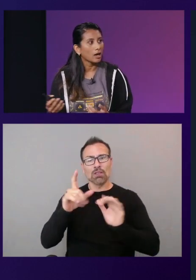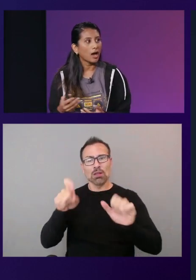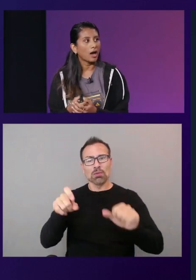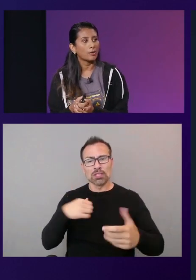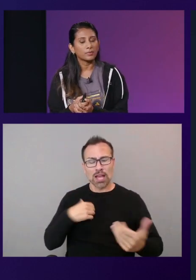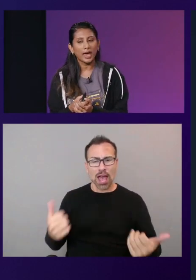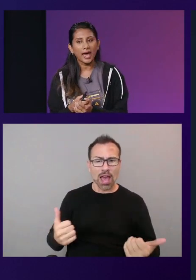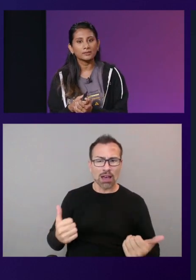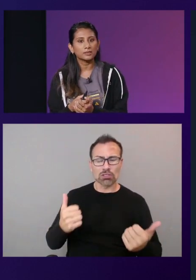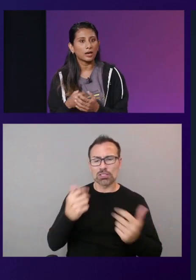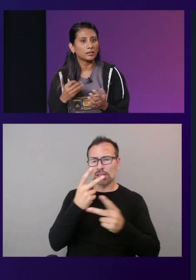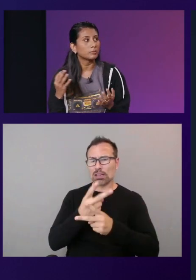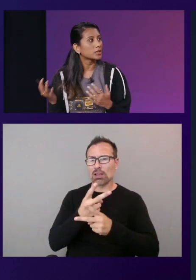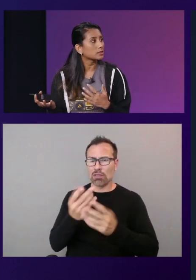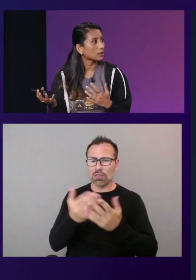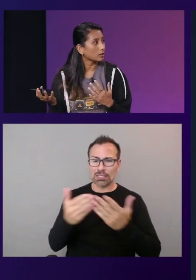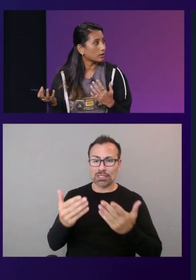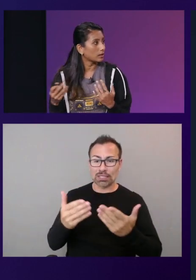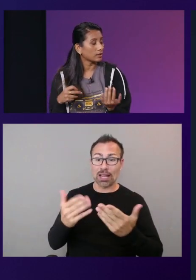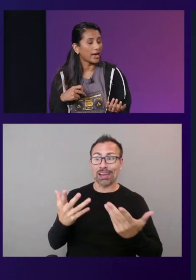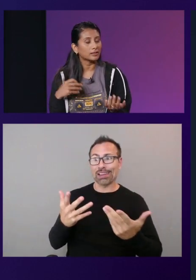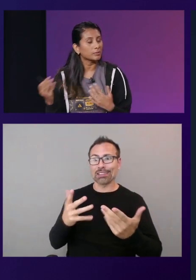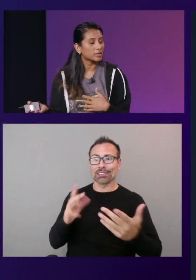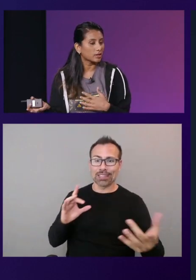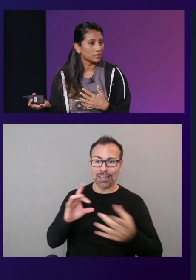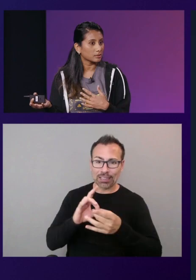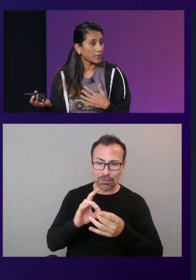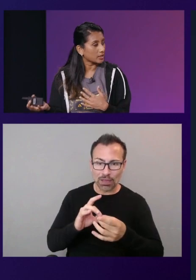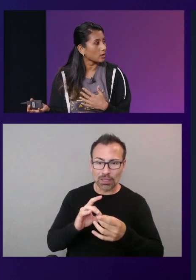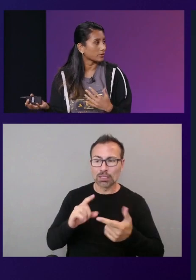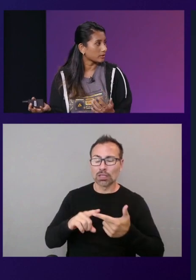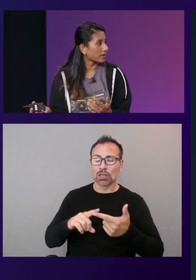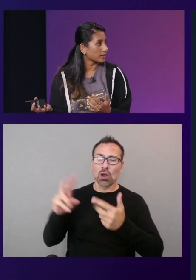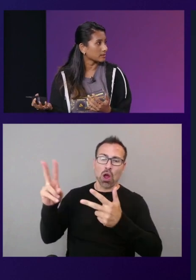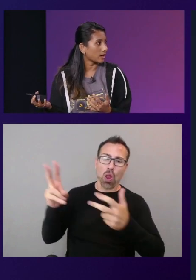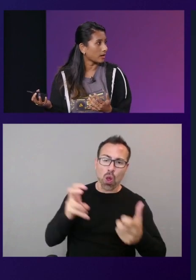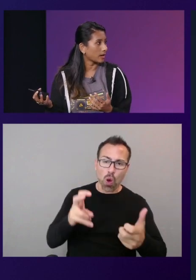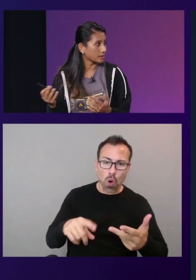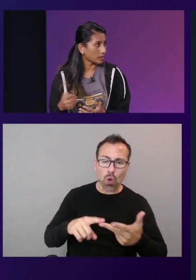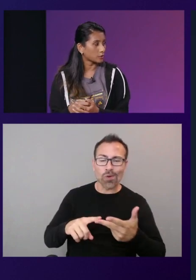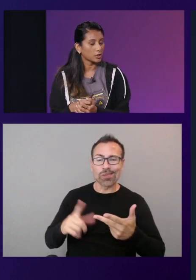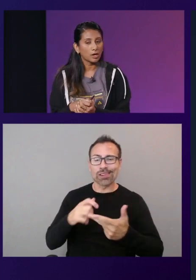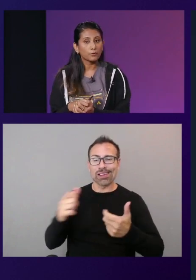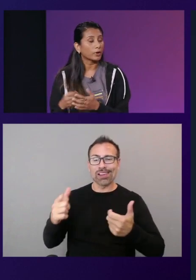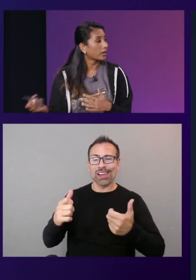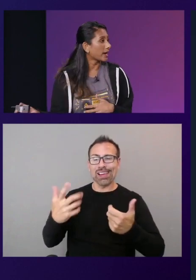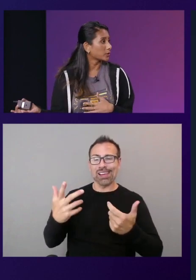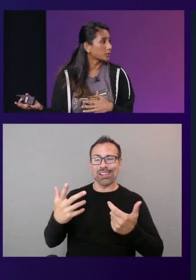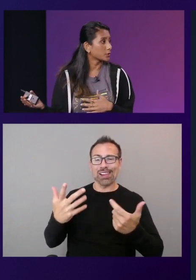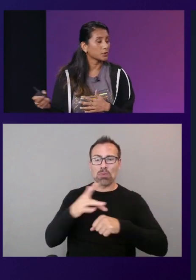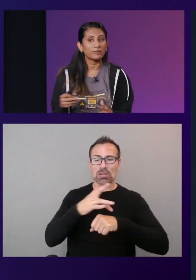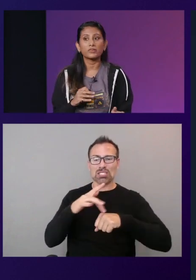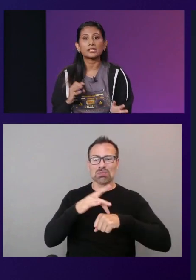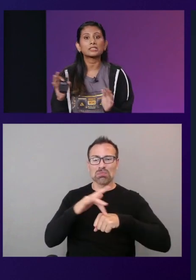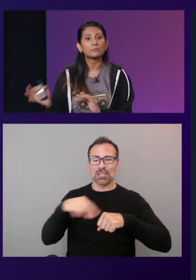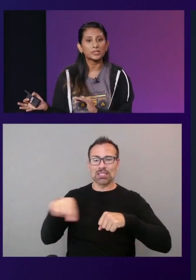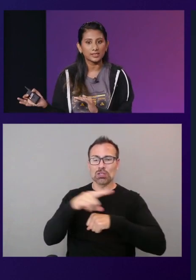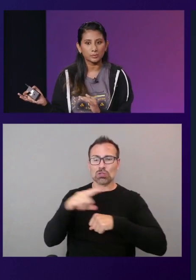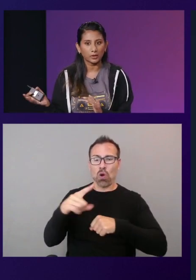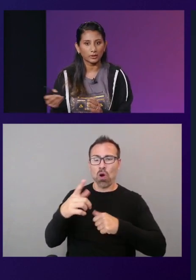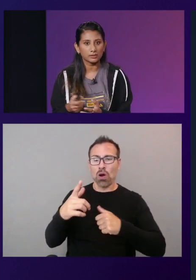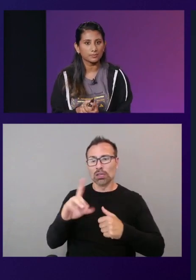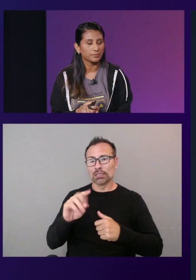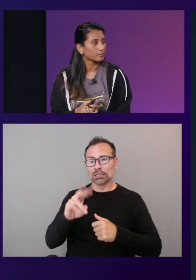connectivity and limited space on the device and such for their end users to have a very